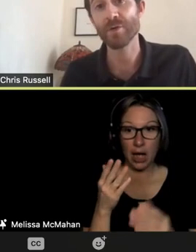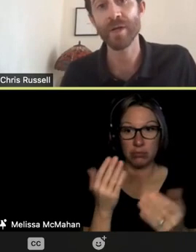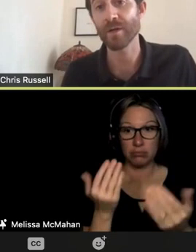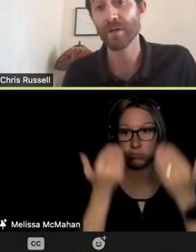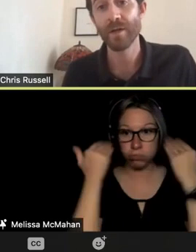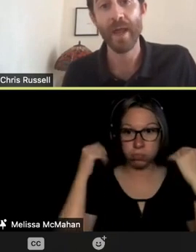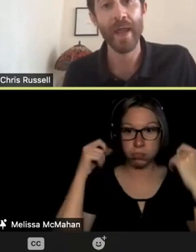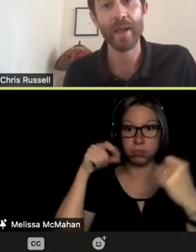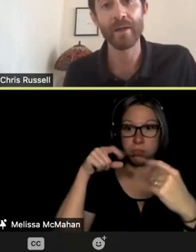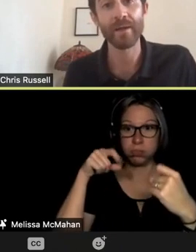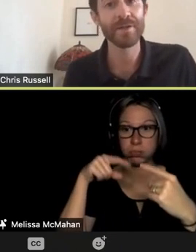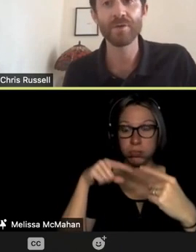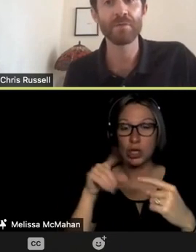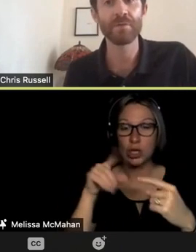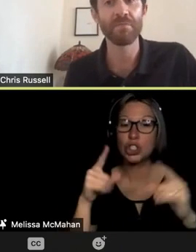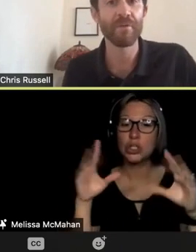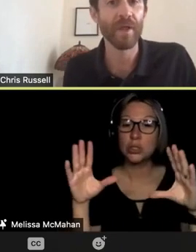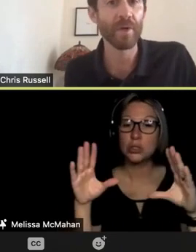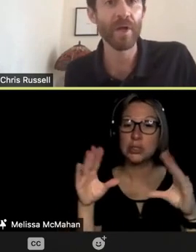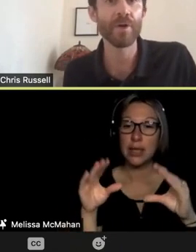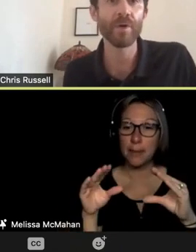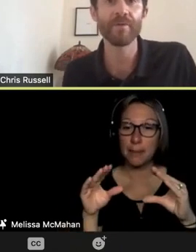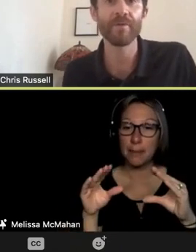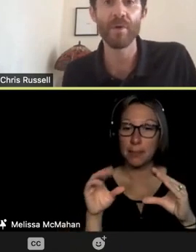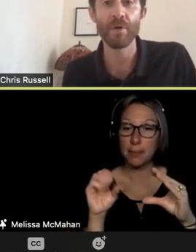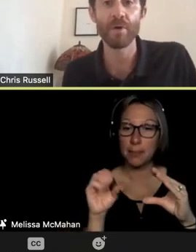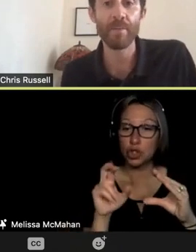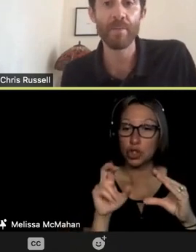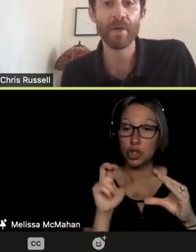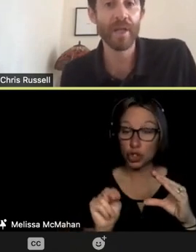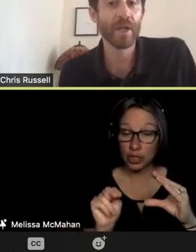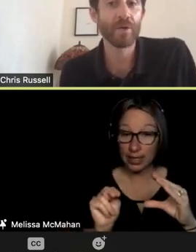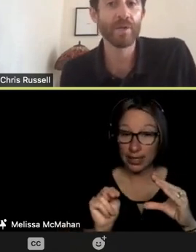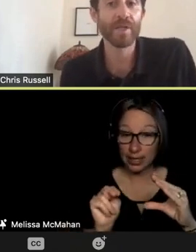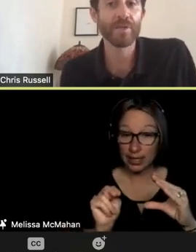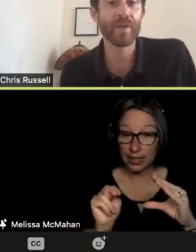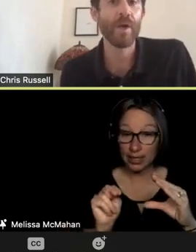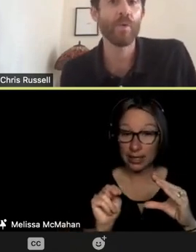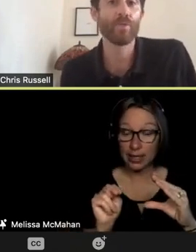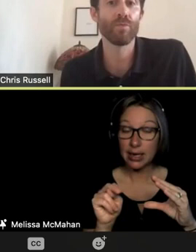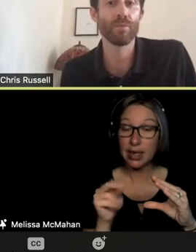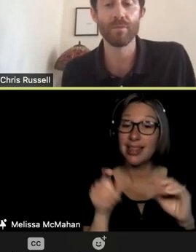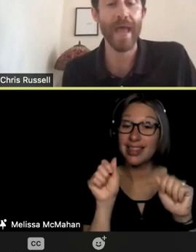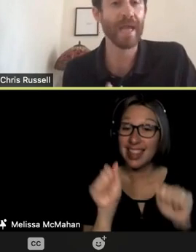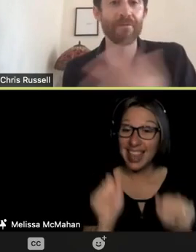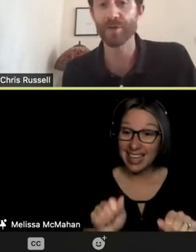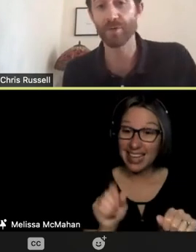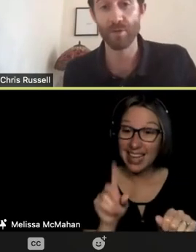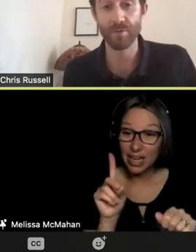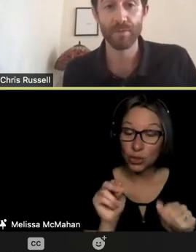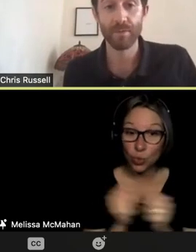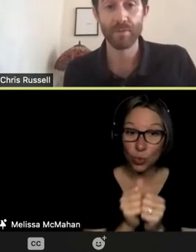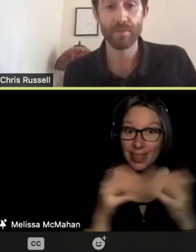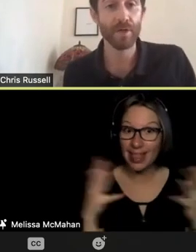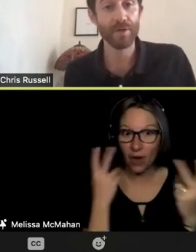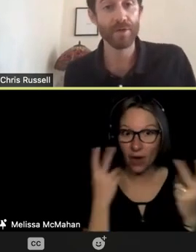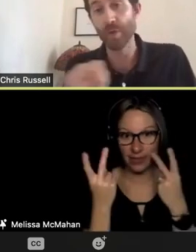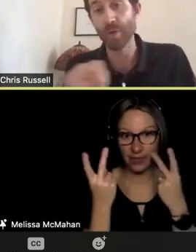dim the screen, and the student, if they really are doing it for motor memory, they can do this without any